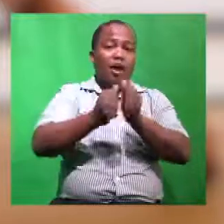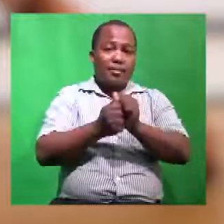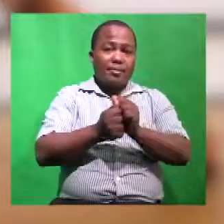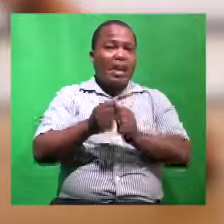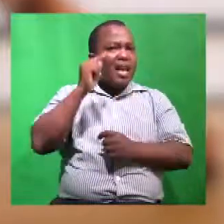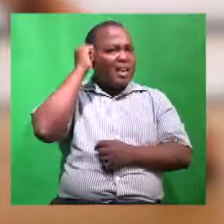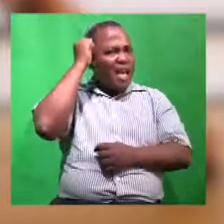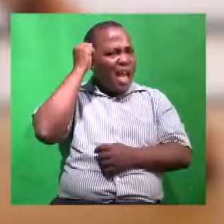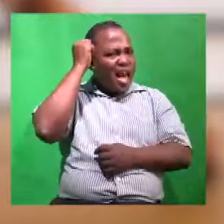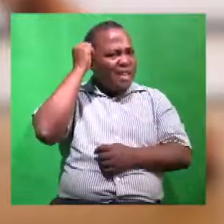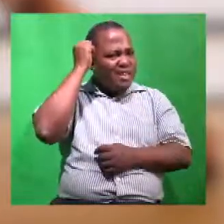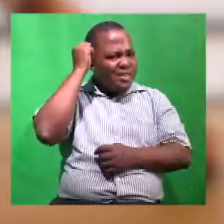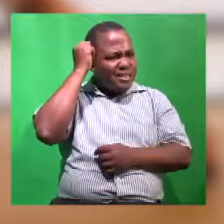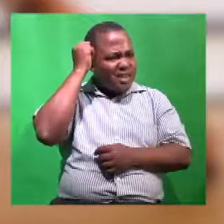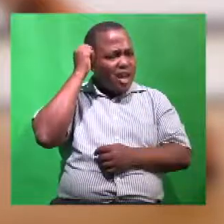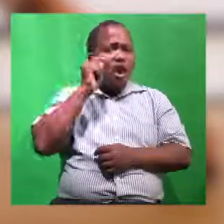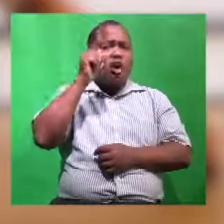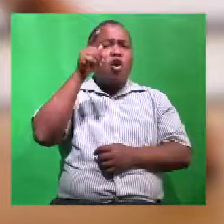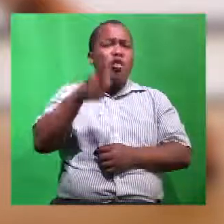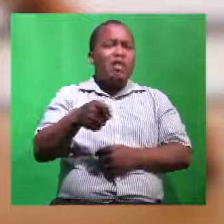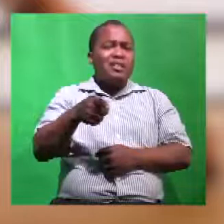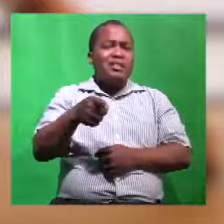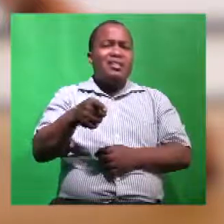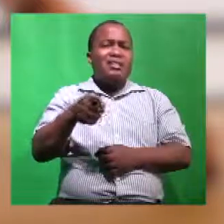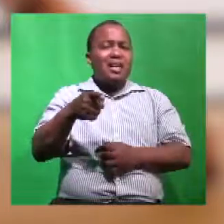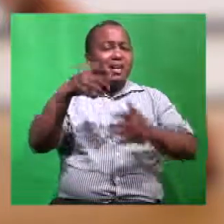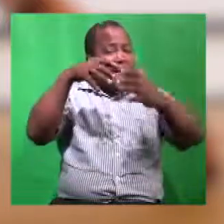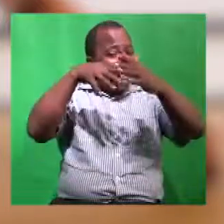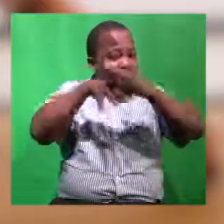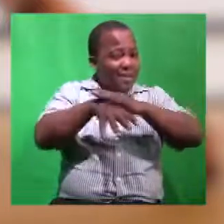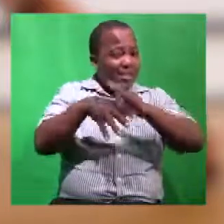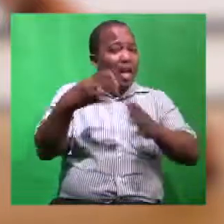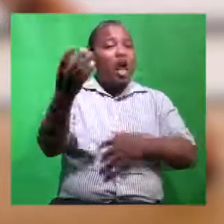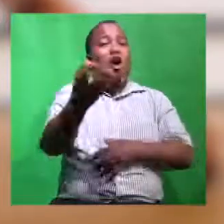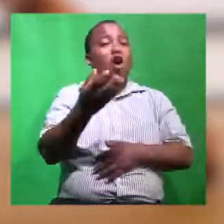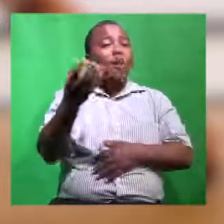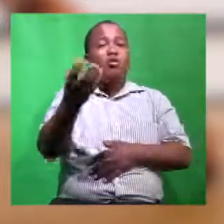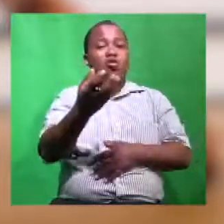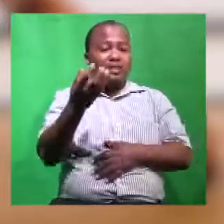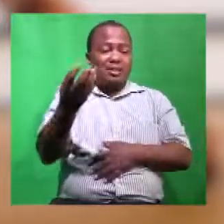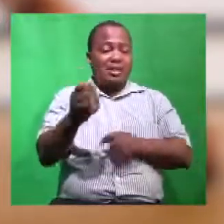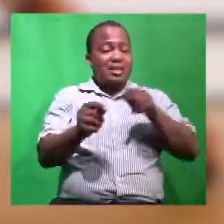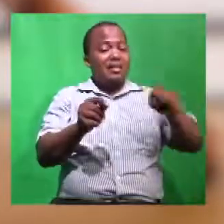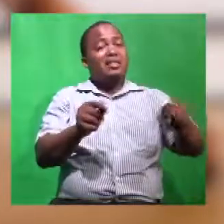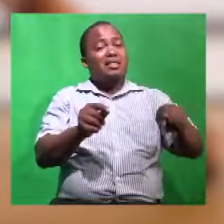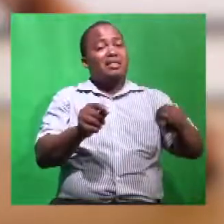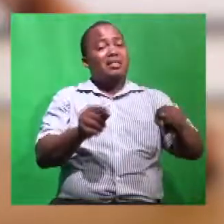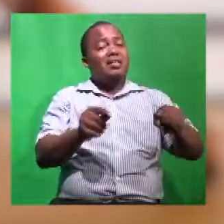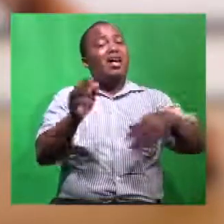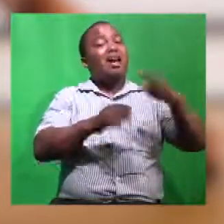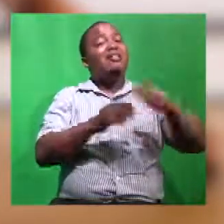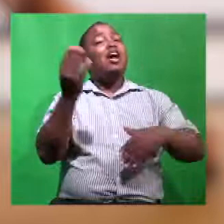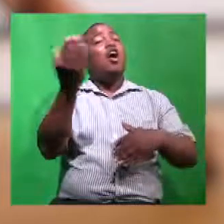and the ideas upon which an entire community exists. This is culture. Confer